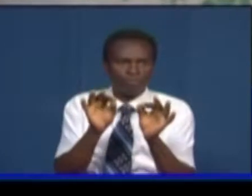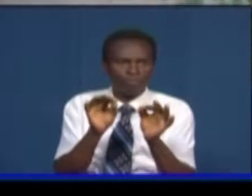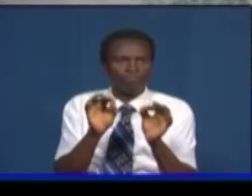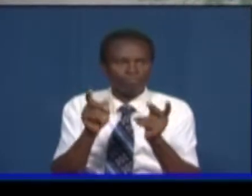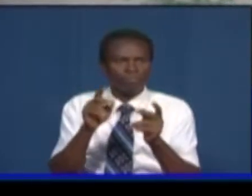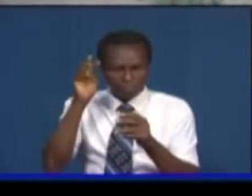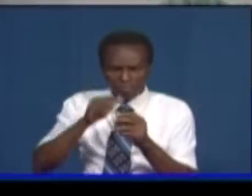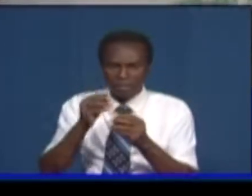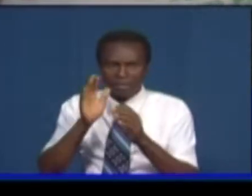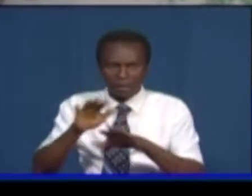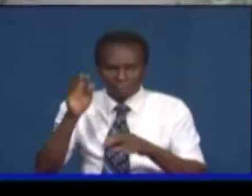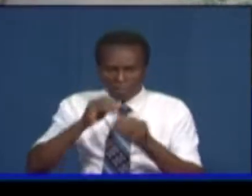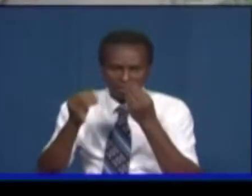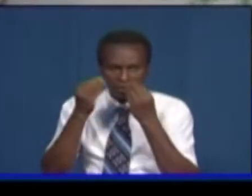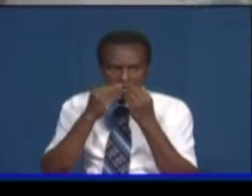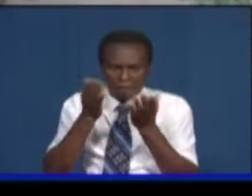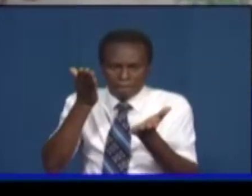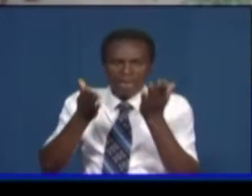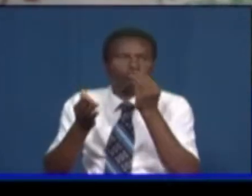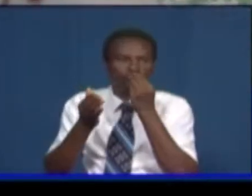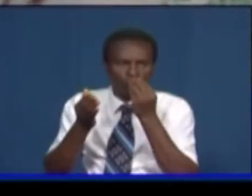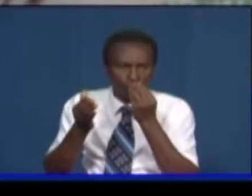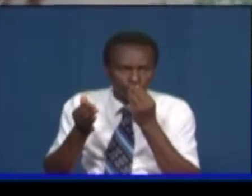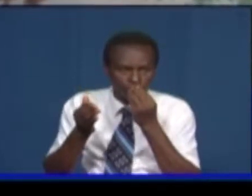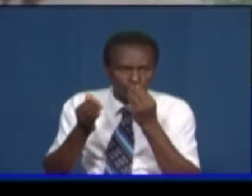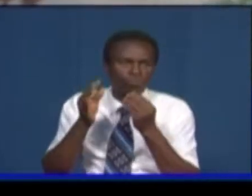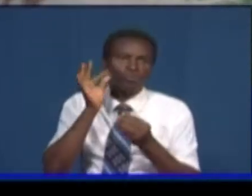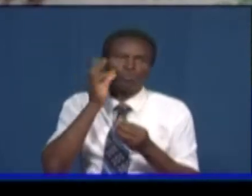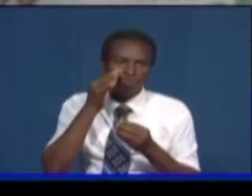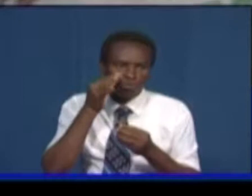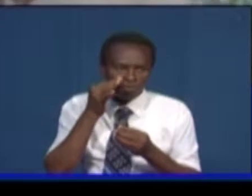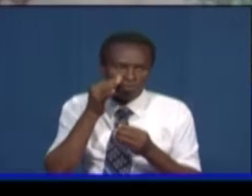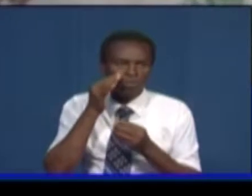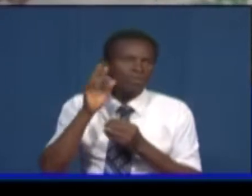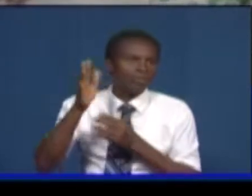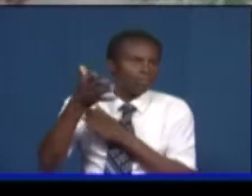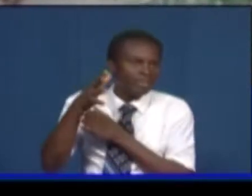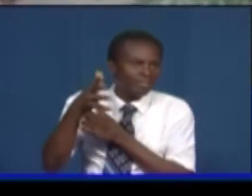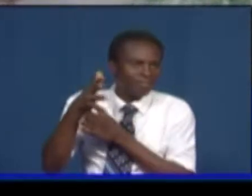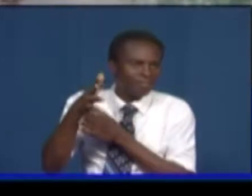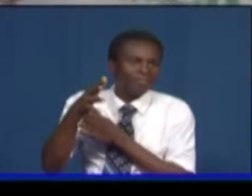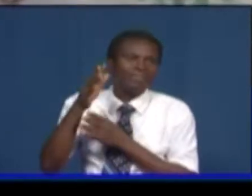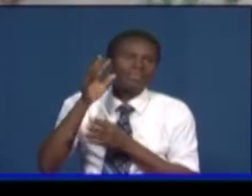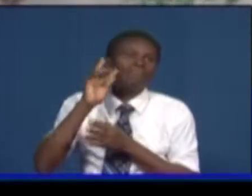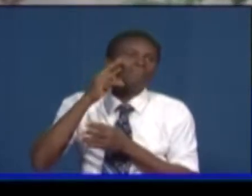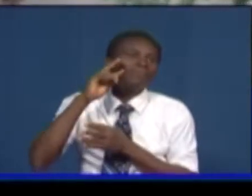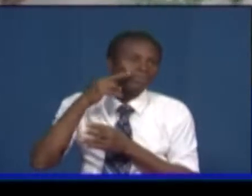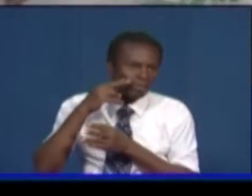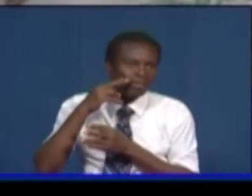lot of protein, eat a lot of carbohydrates to replenish their energy, eat a lot of